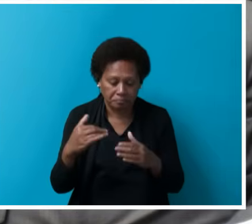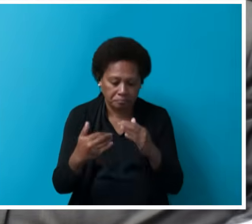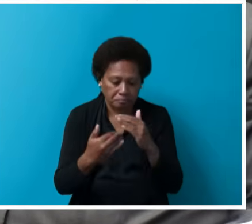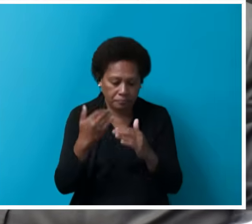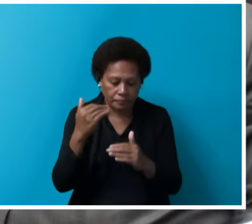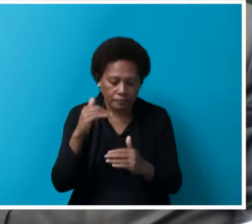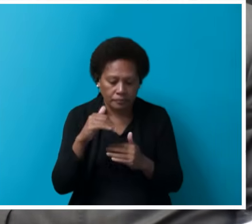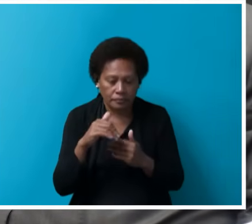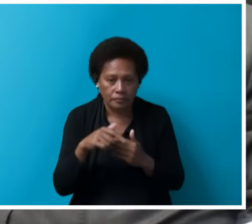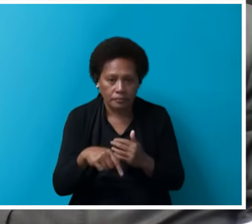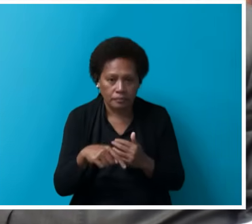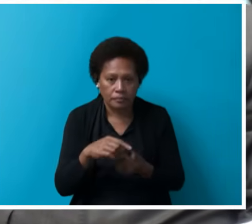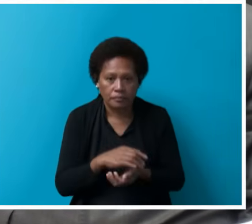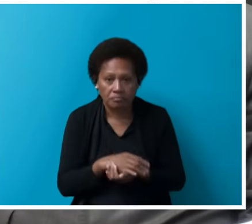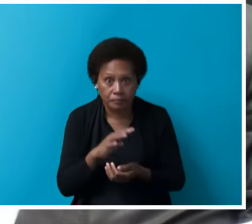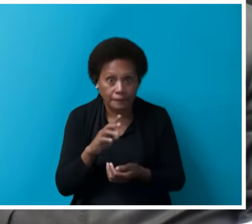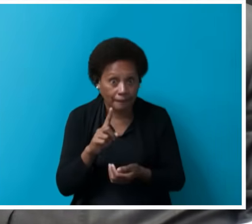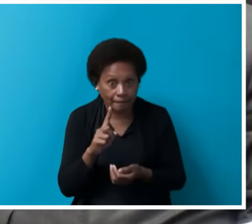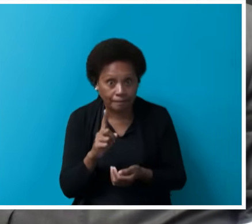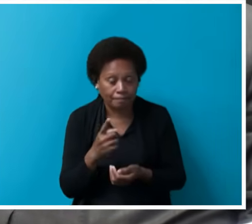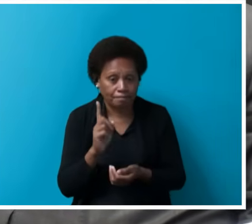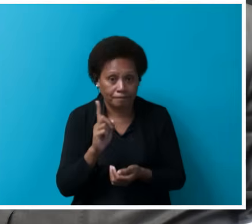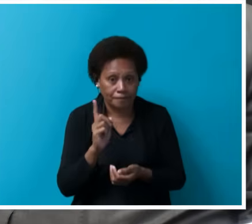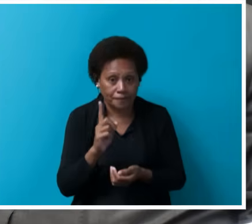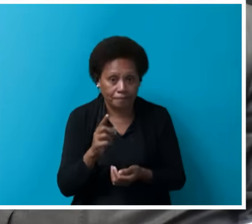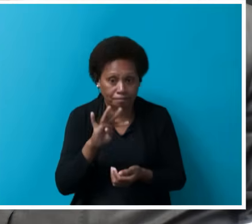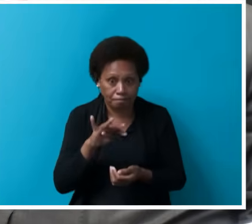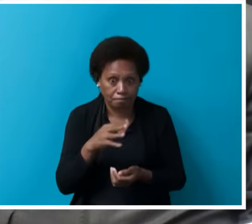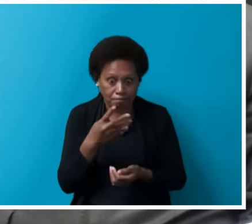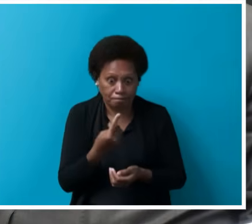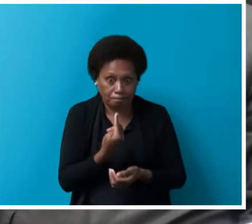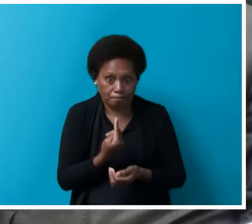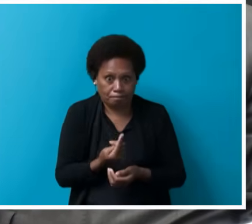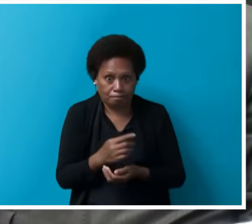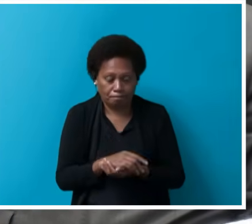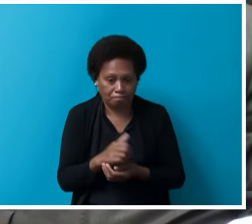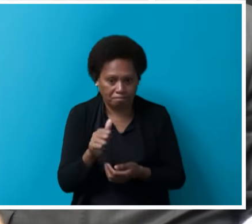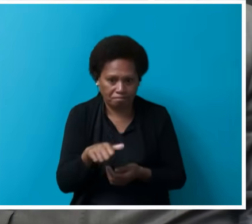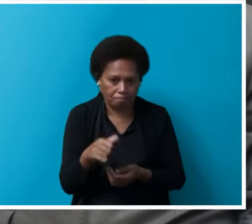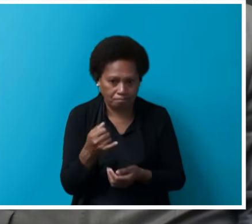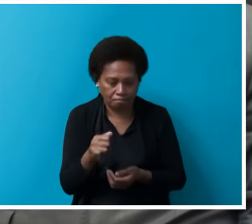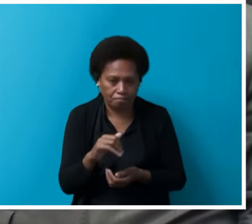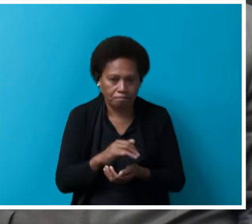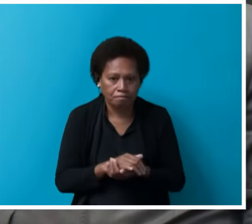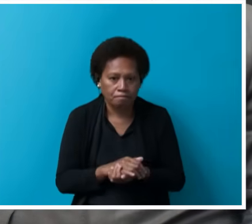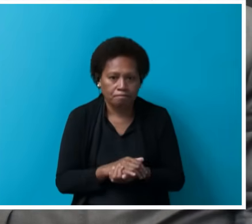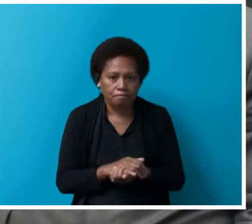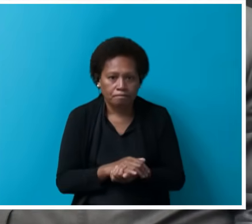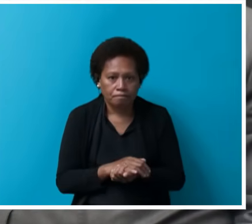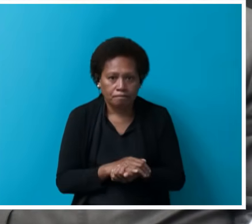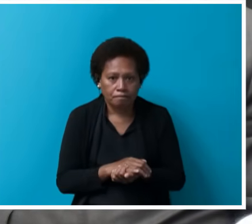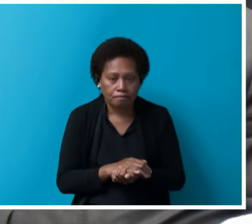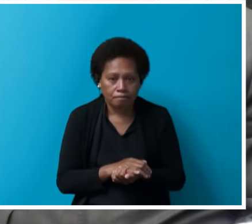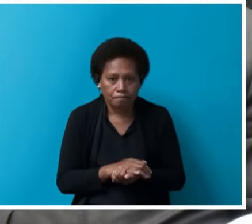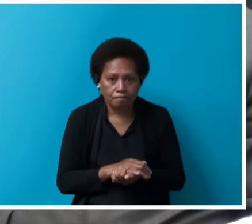to check their facts. Because when you say that, in this day and age, Mr. Speaker said, as soon as you say something in